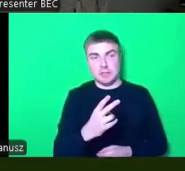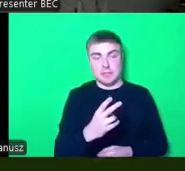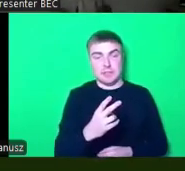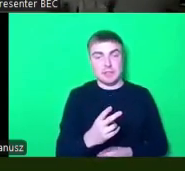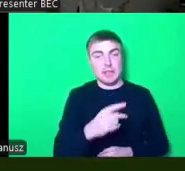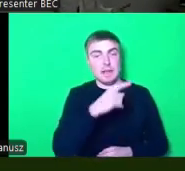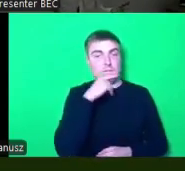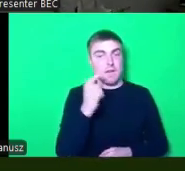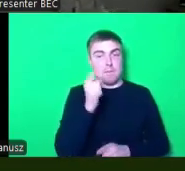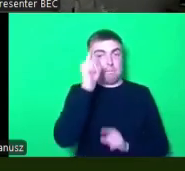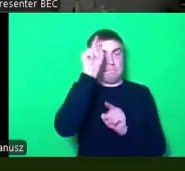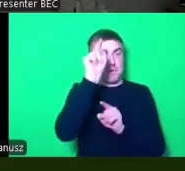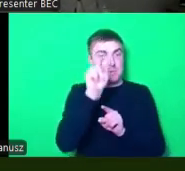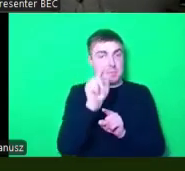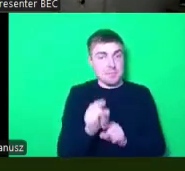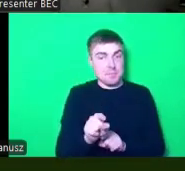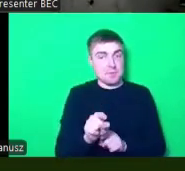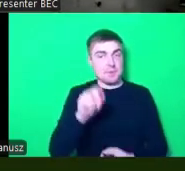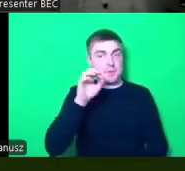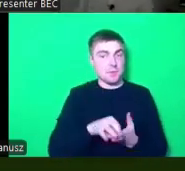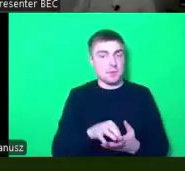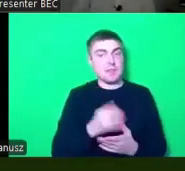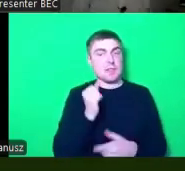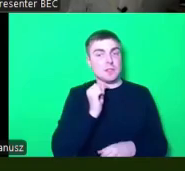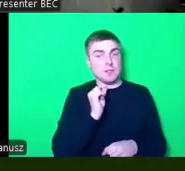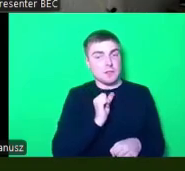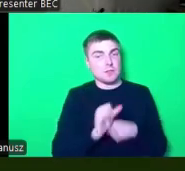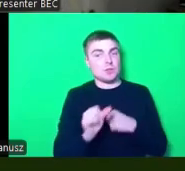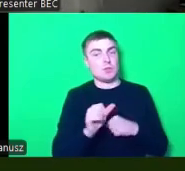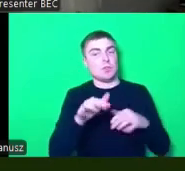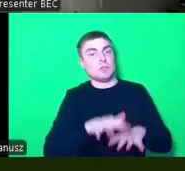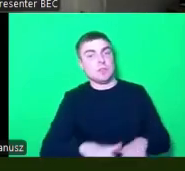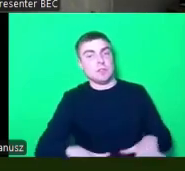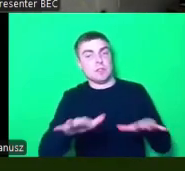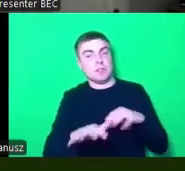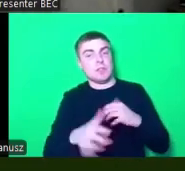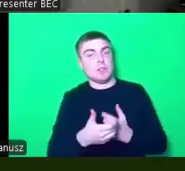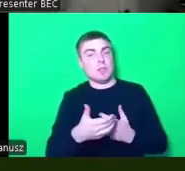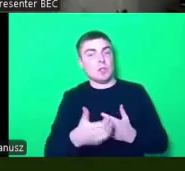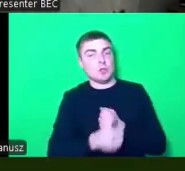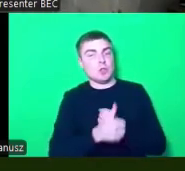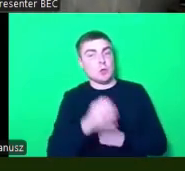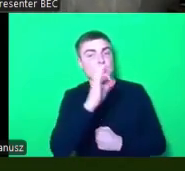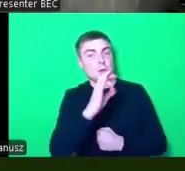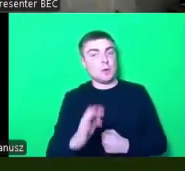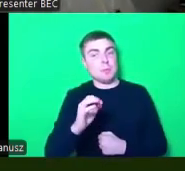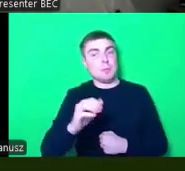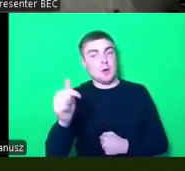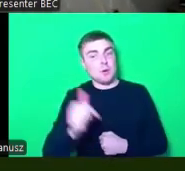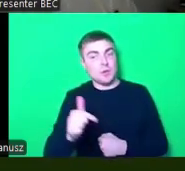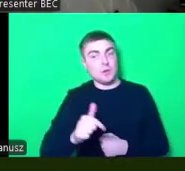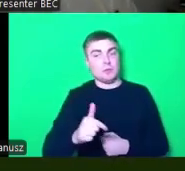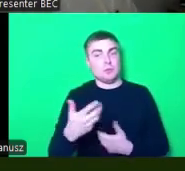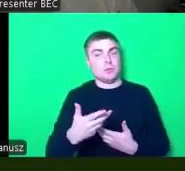example. It would be a landscape where 60% of the area is multiple use, 20%